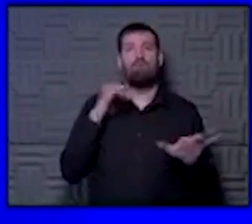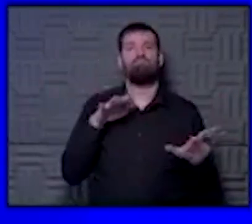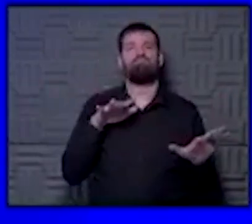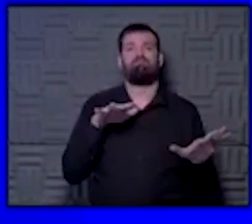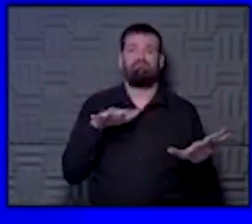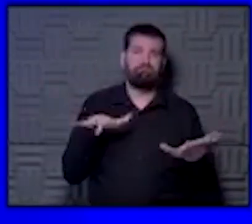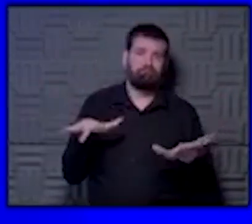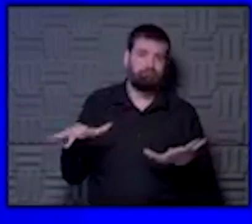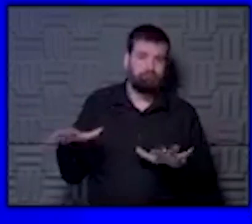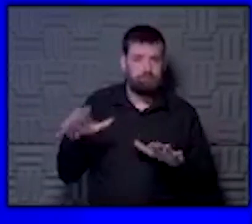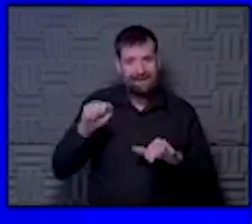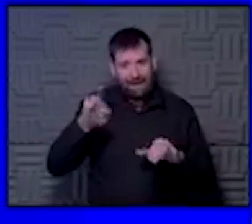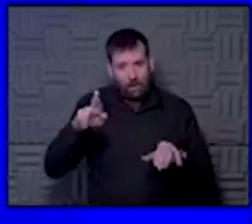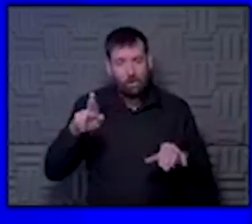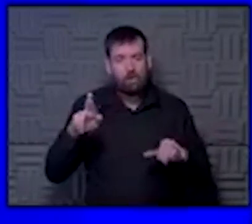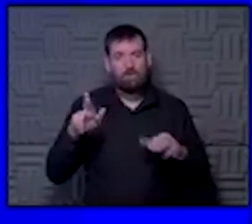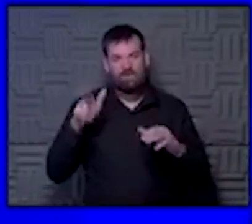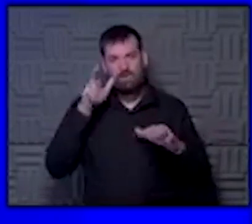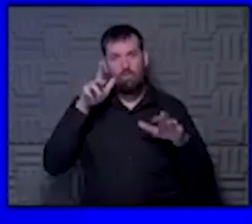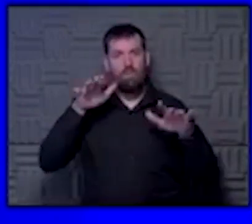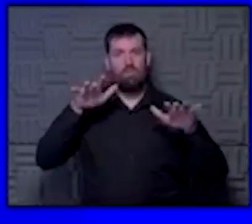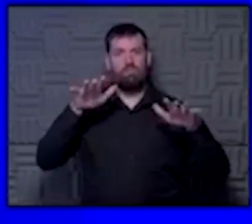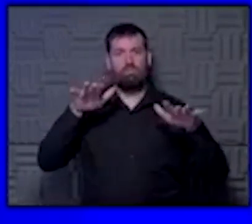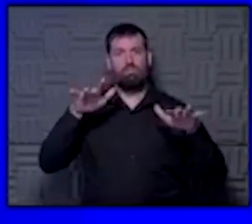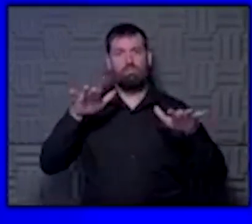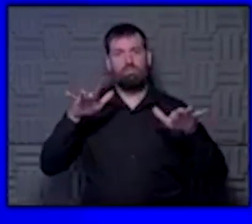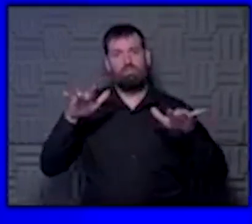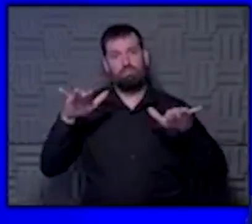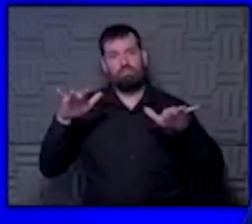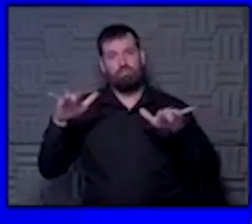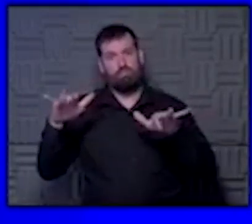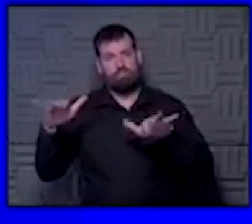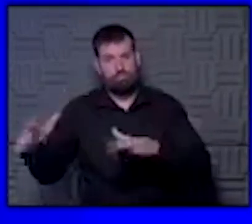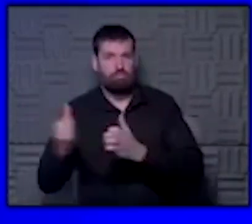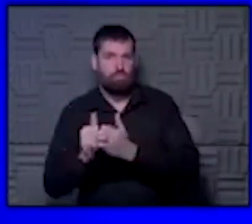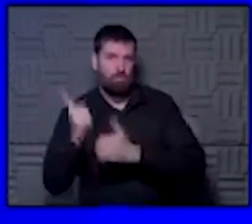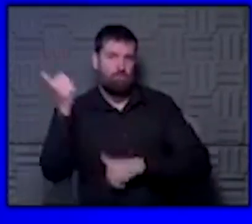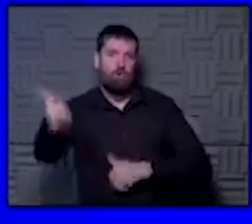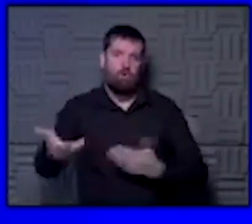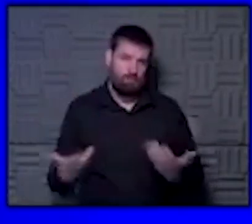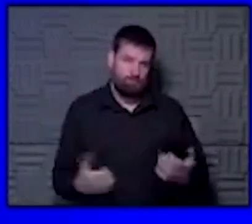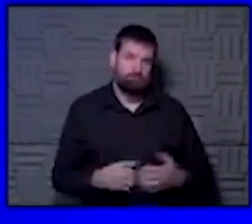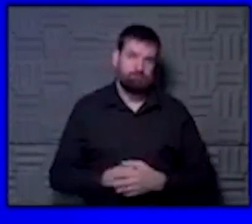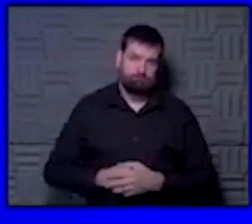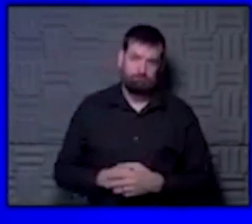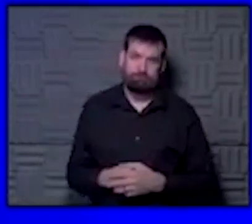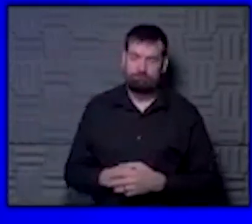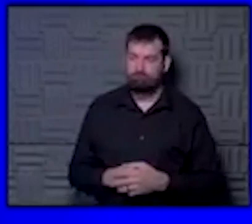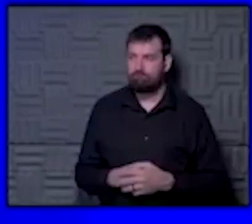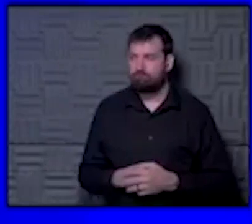within the room, they are more likely to hang and travel further from the person that's expressing them.